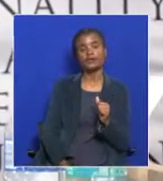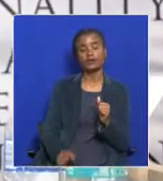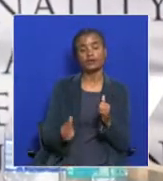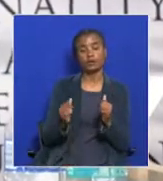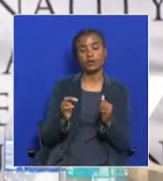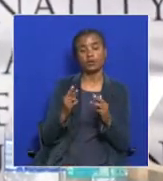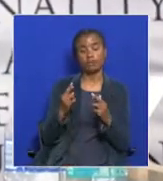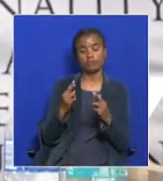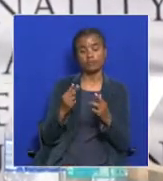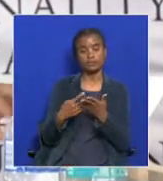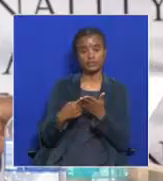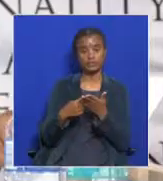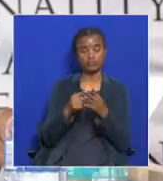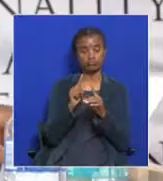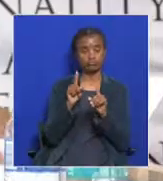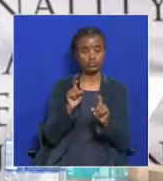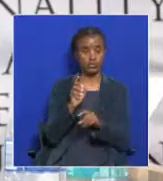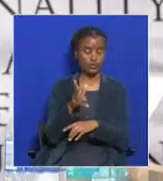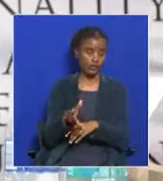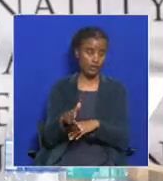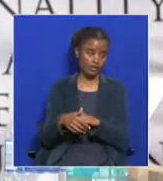we could go to,